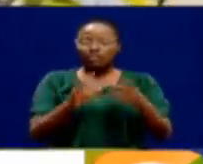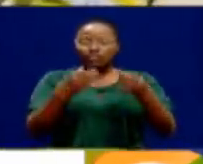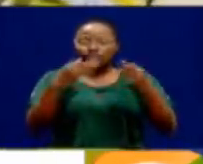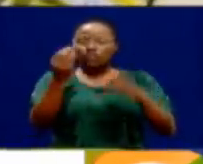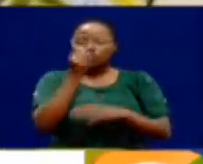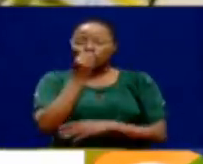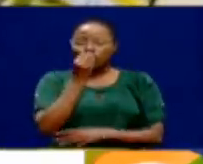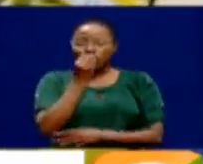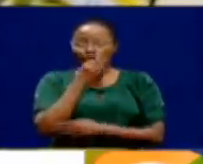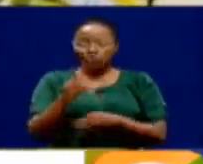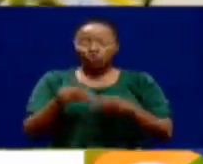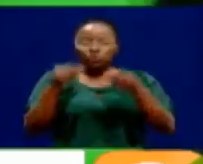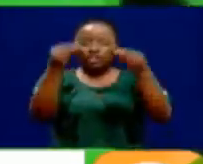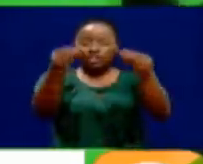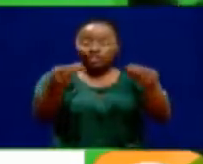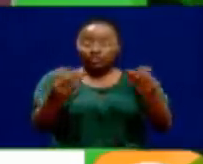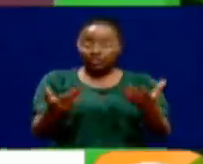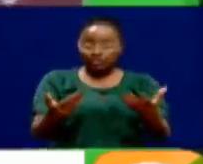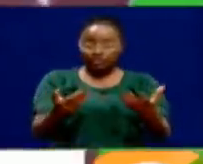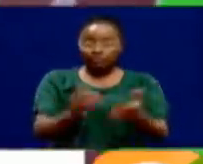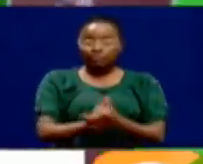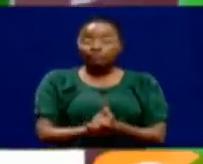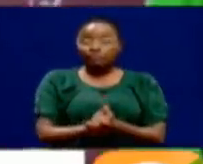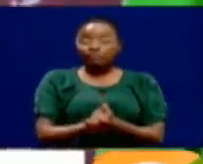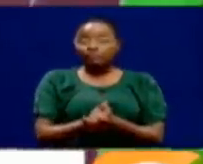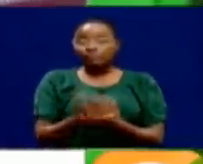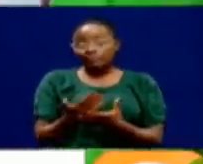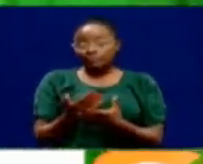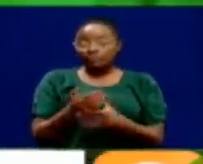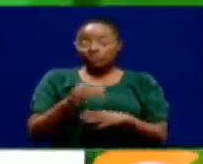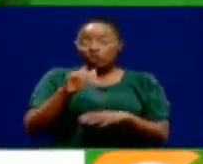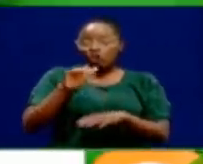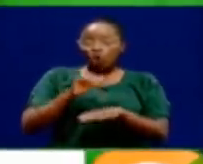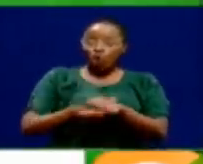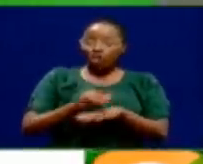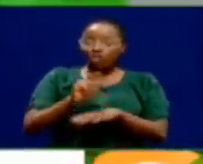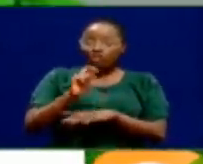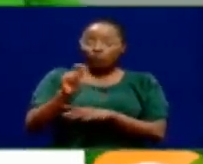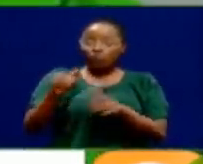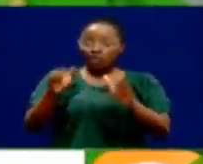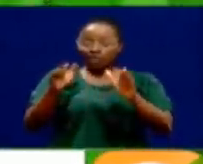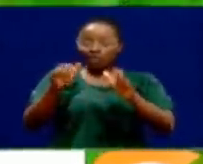free food hampers donated by On The Way Supermarkets.